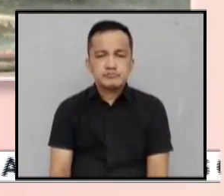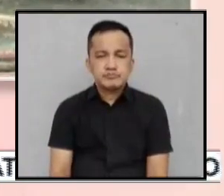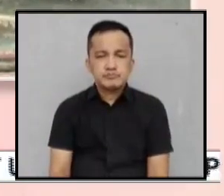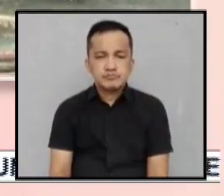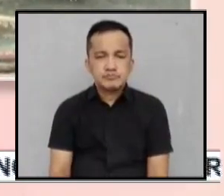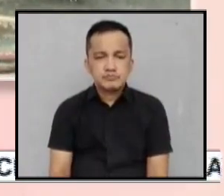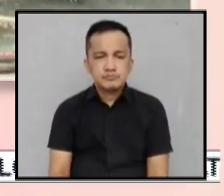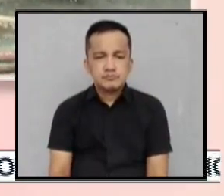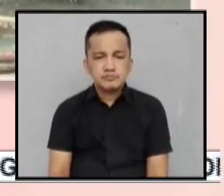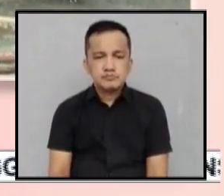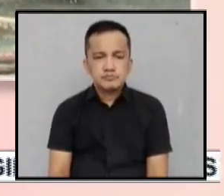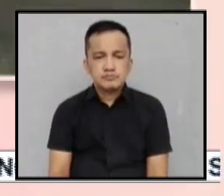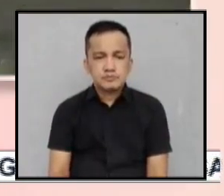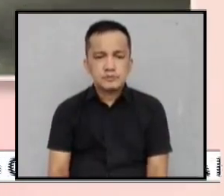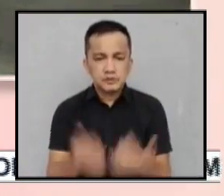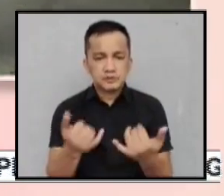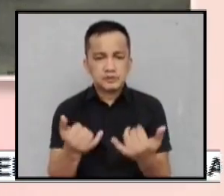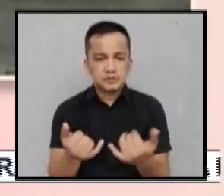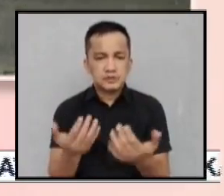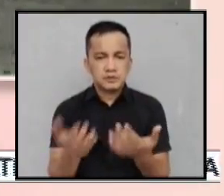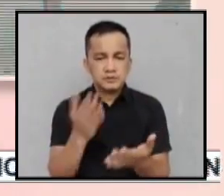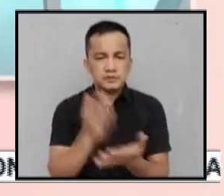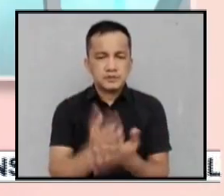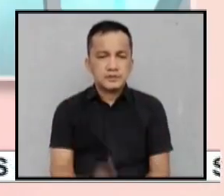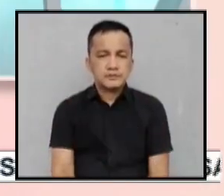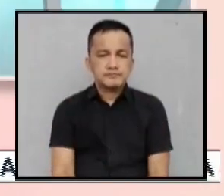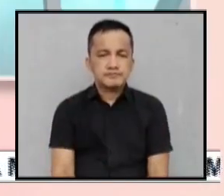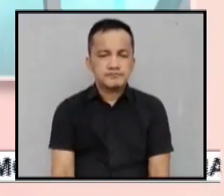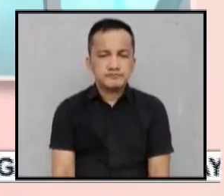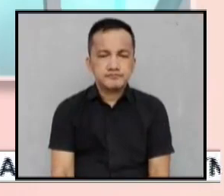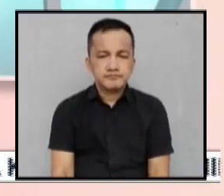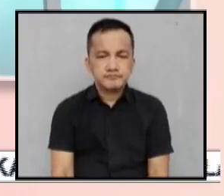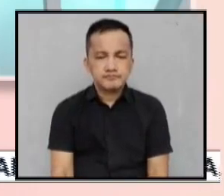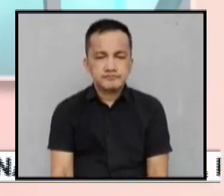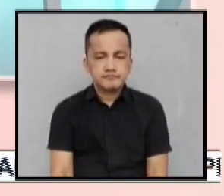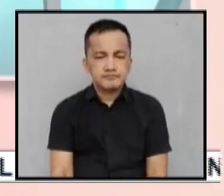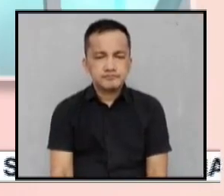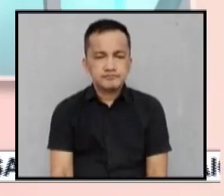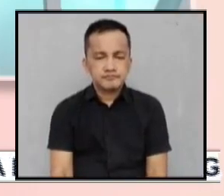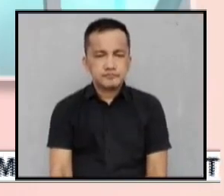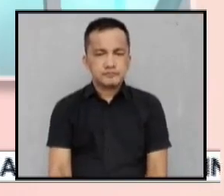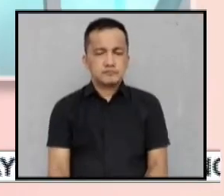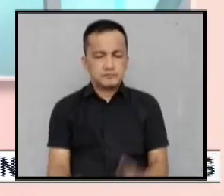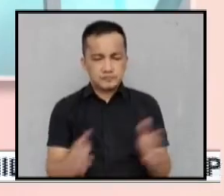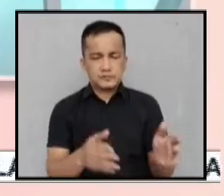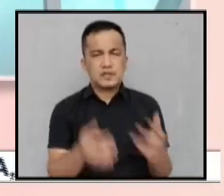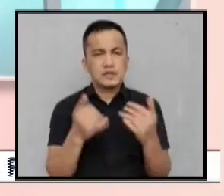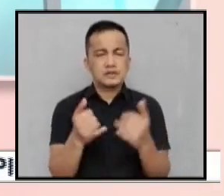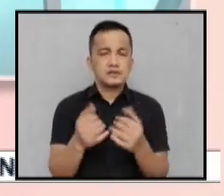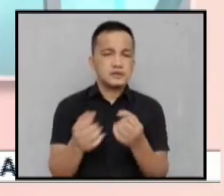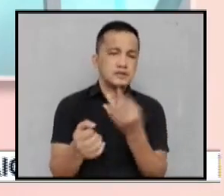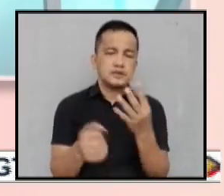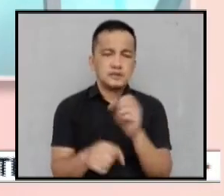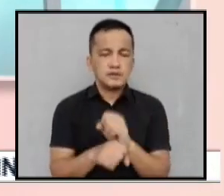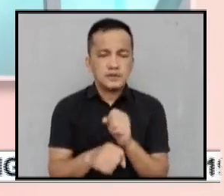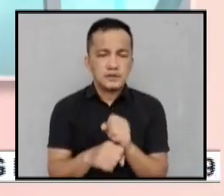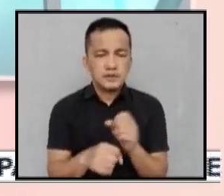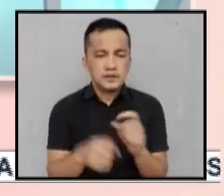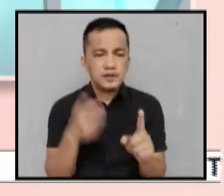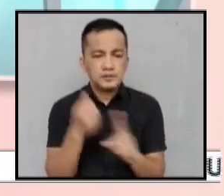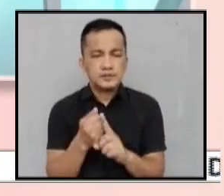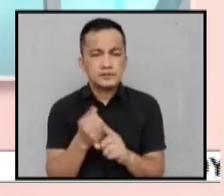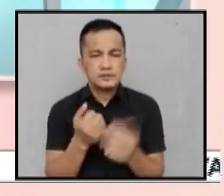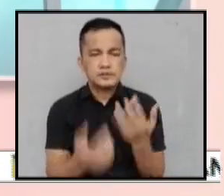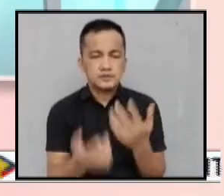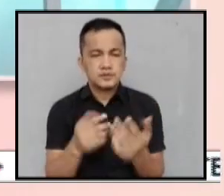patitigil na po yan. All right. So sa ngayon, sir, ilang empleyado po ang apektado ng sunog sa